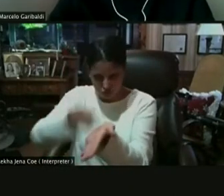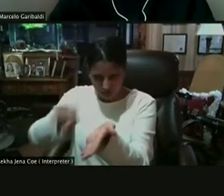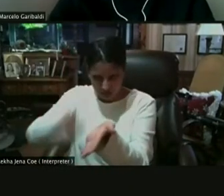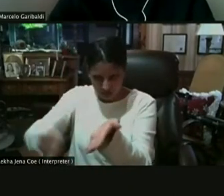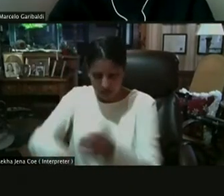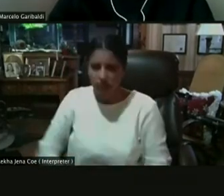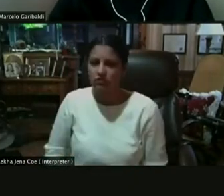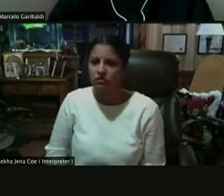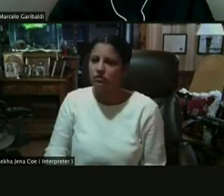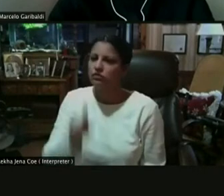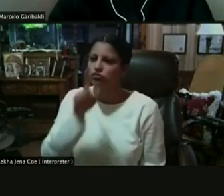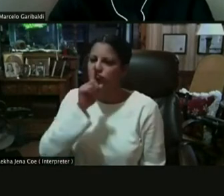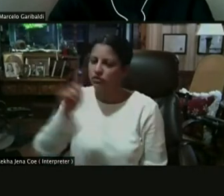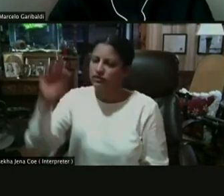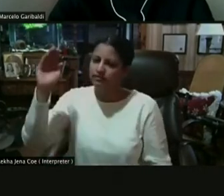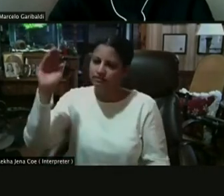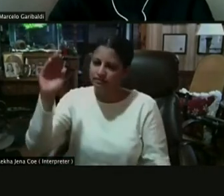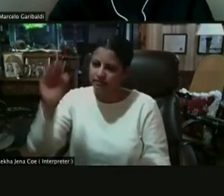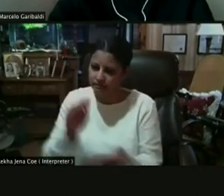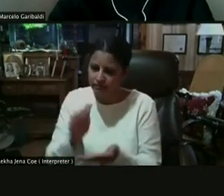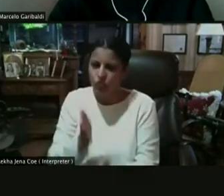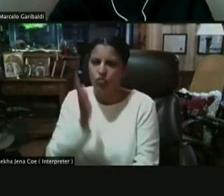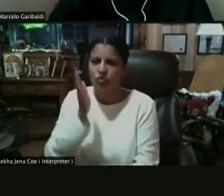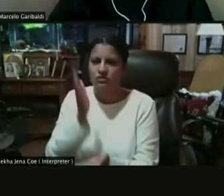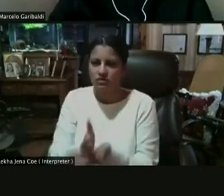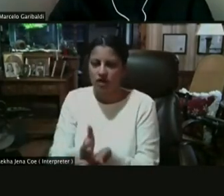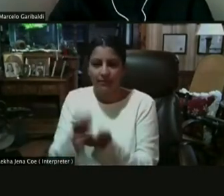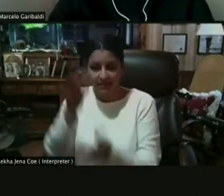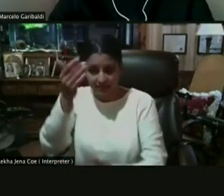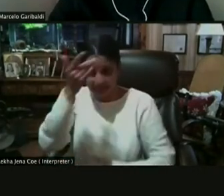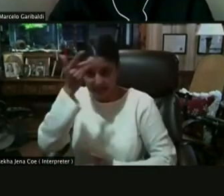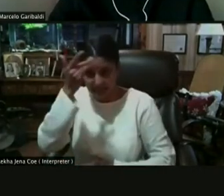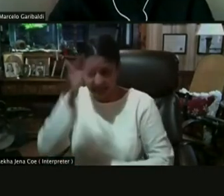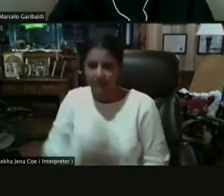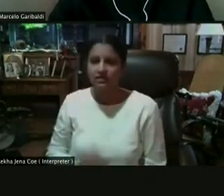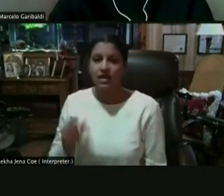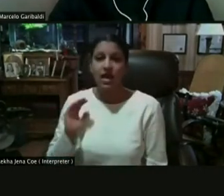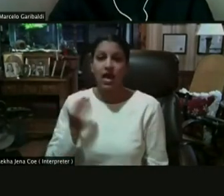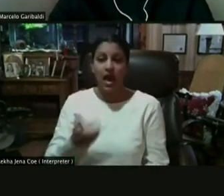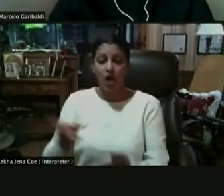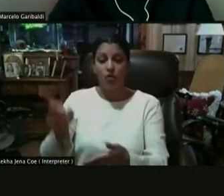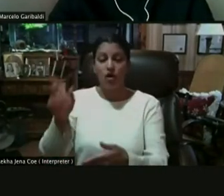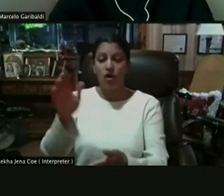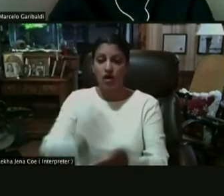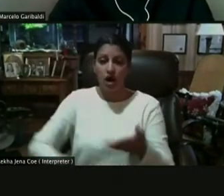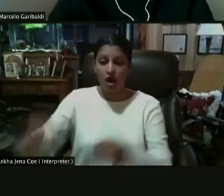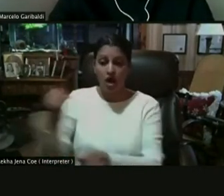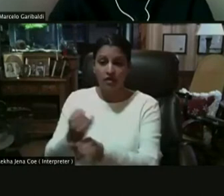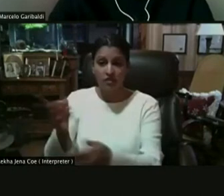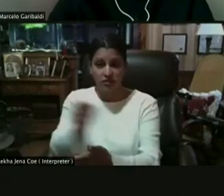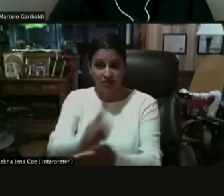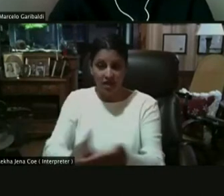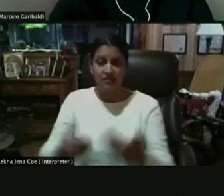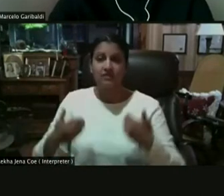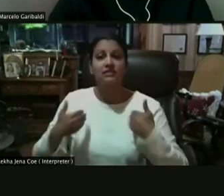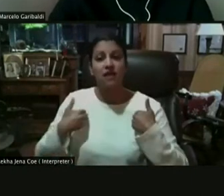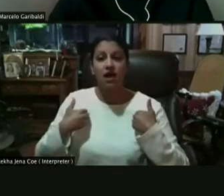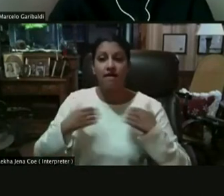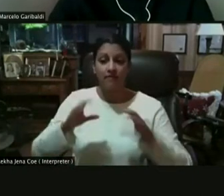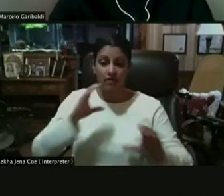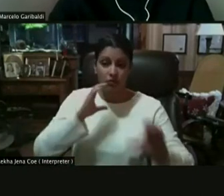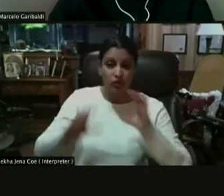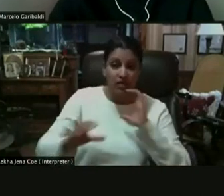alleviate disease. And the way to design the campus at NIH is to have that continuity and communication between the wet